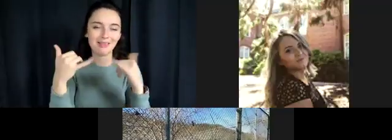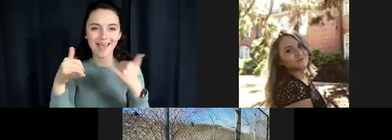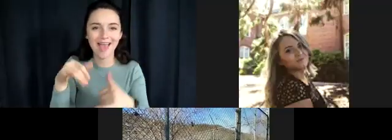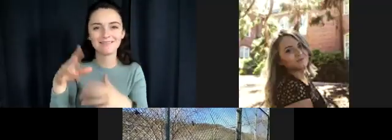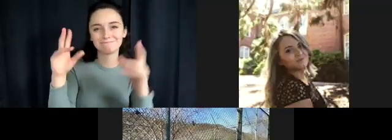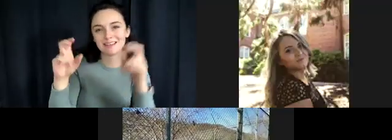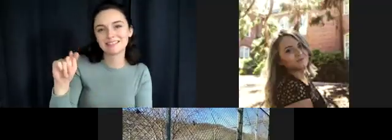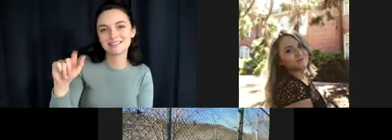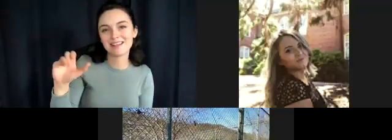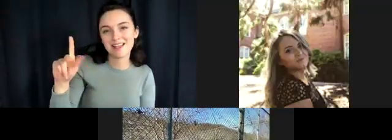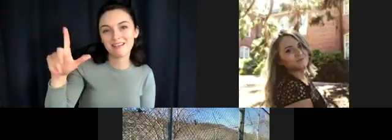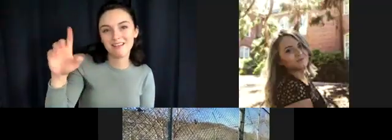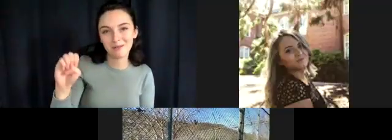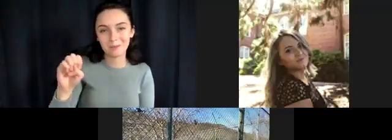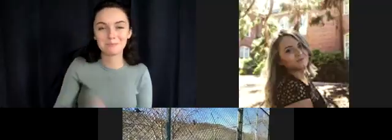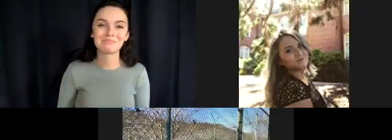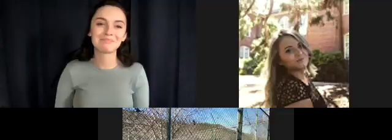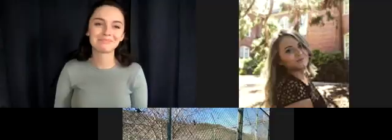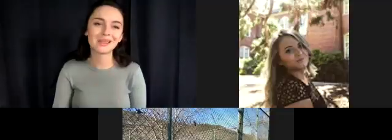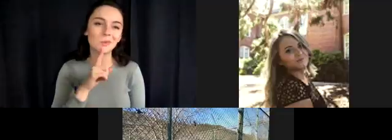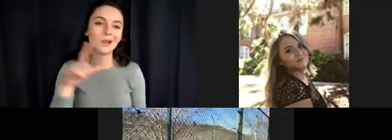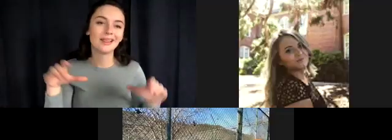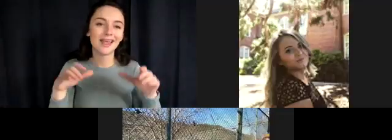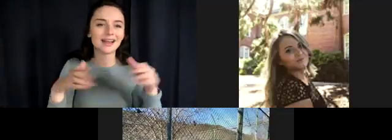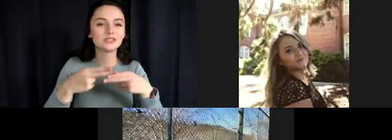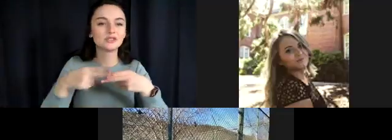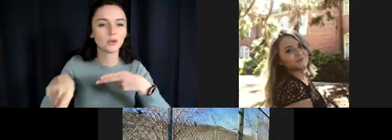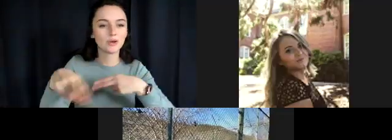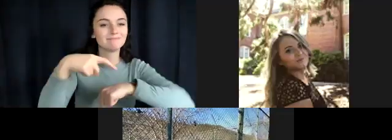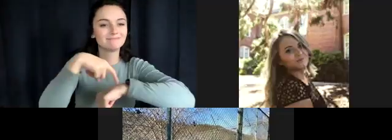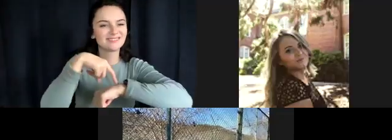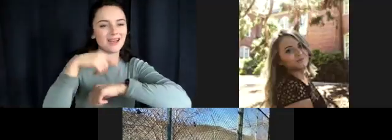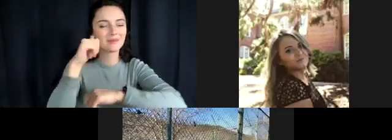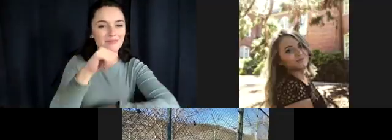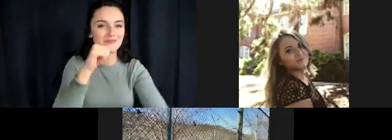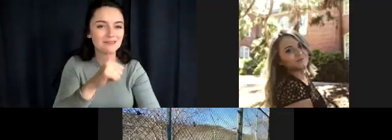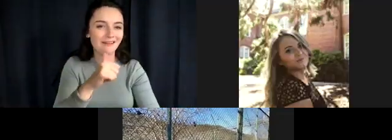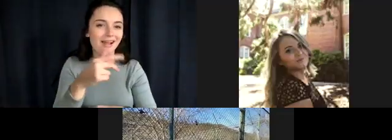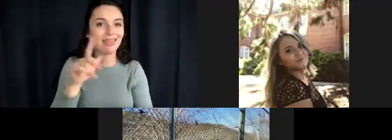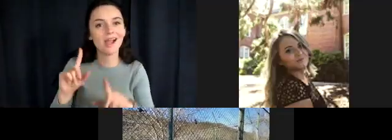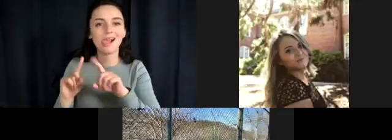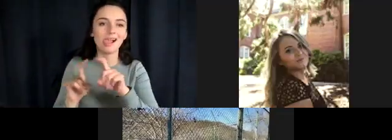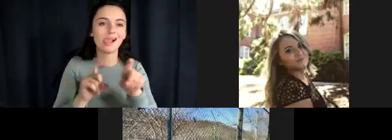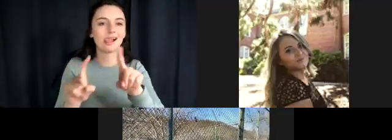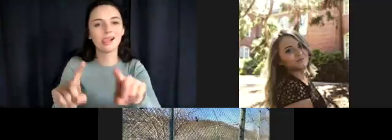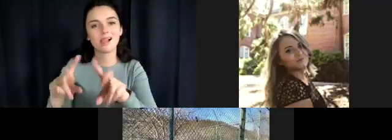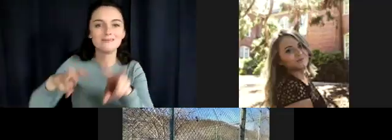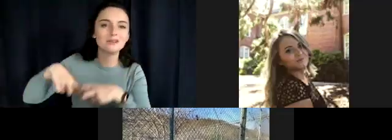yeah, they are pretty active for a short period of time a day, and they run around and chase each other,